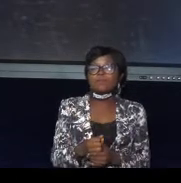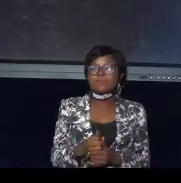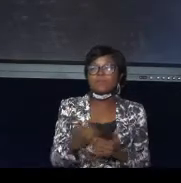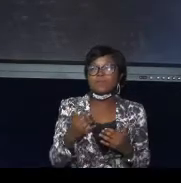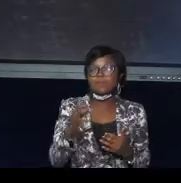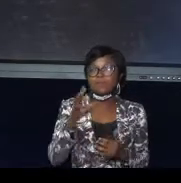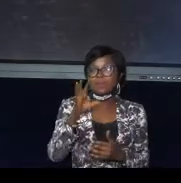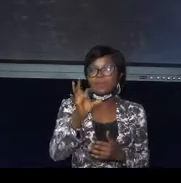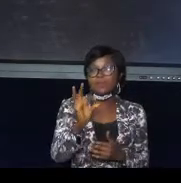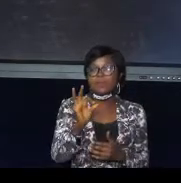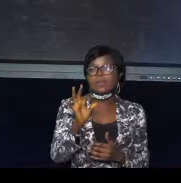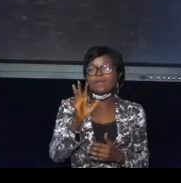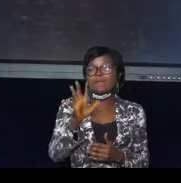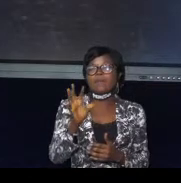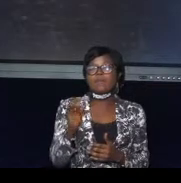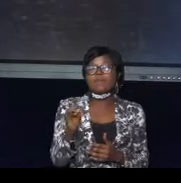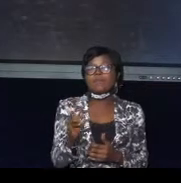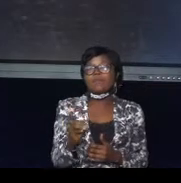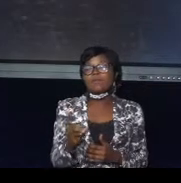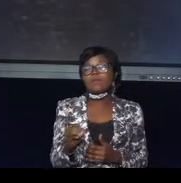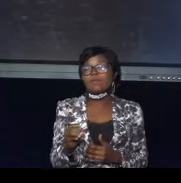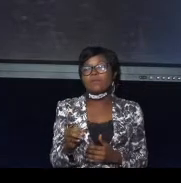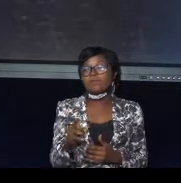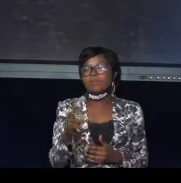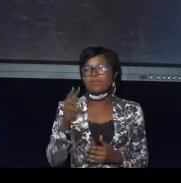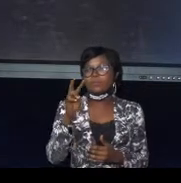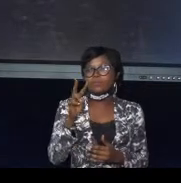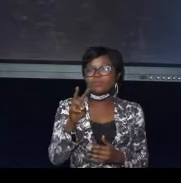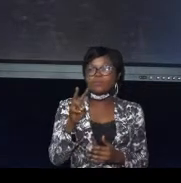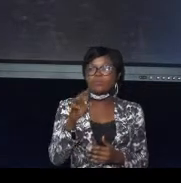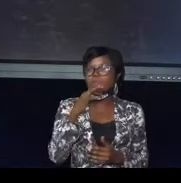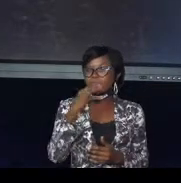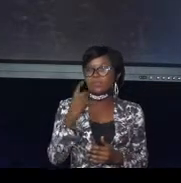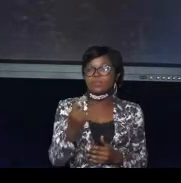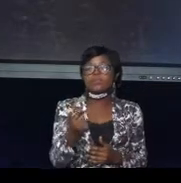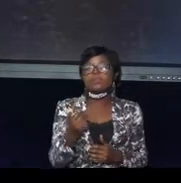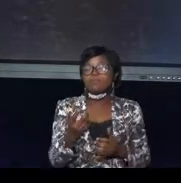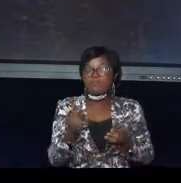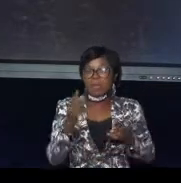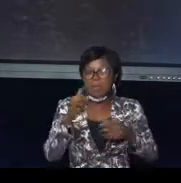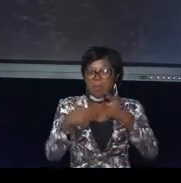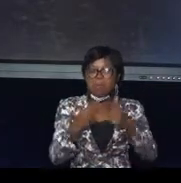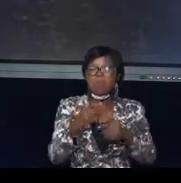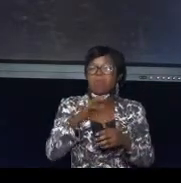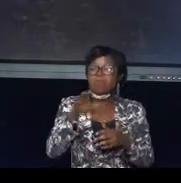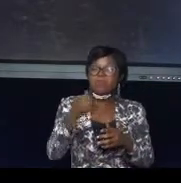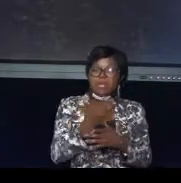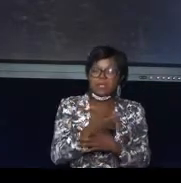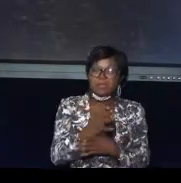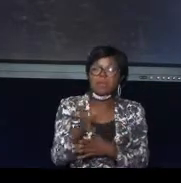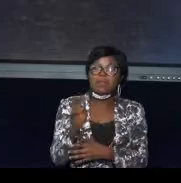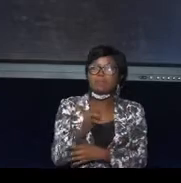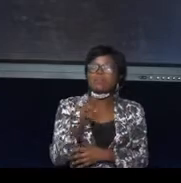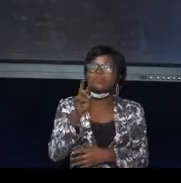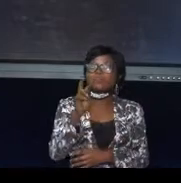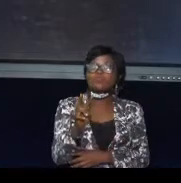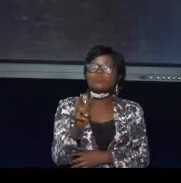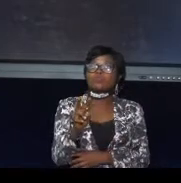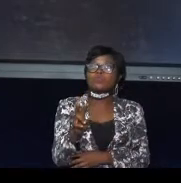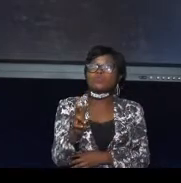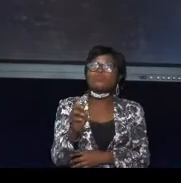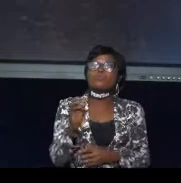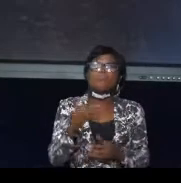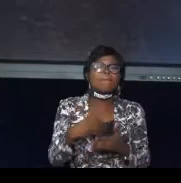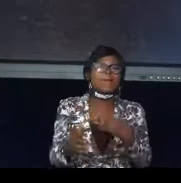whole number. 950, 0 ends it. 2 is a factor of 950. 1026, 6 ends it. So 2